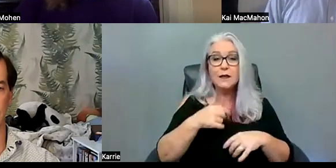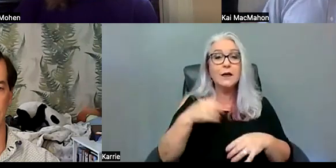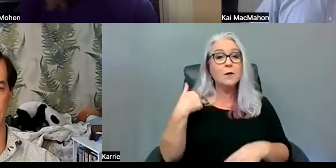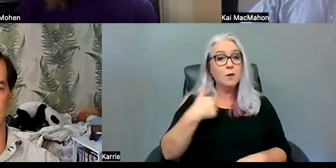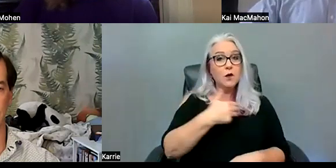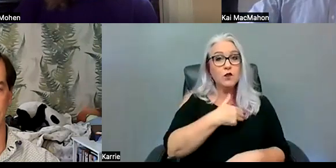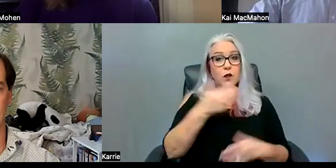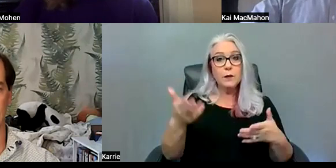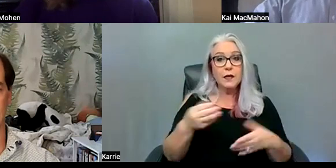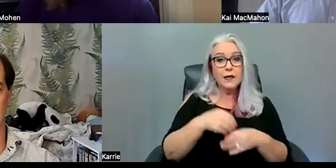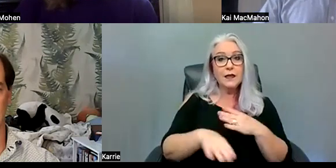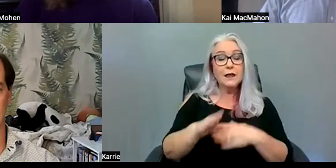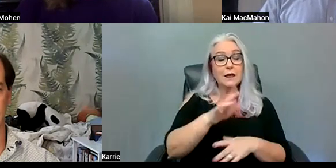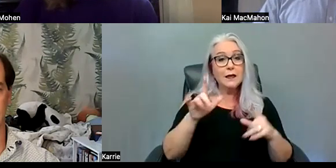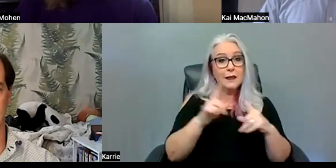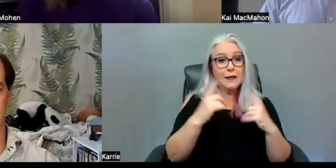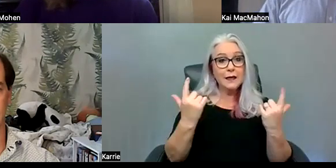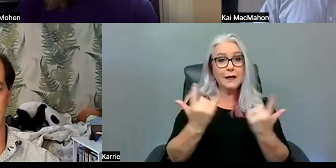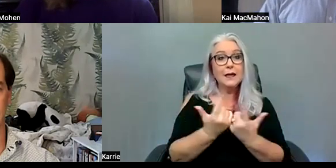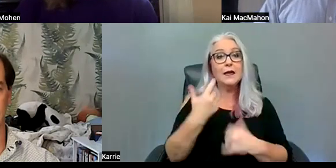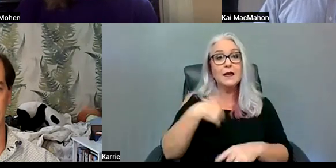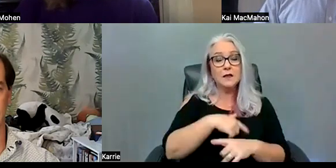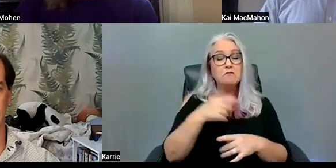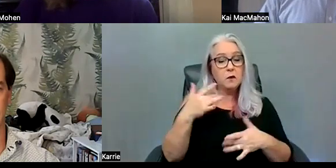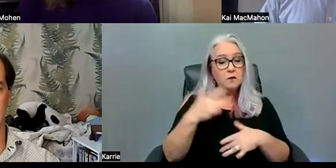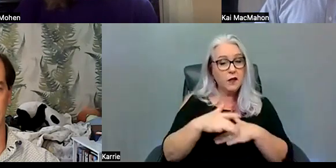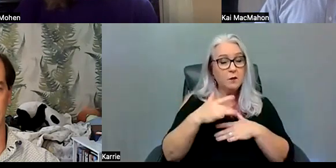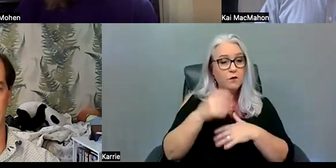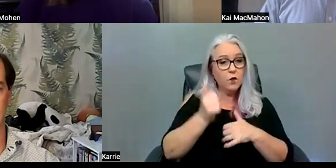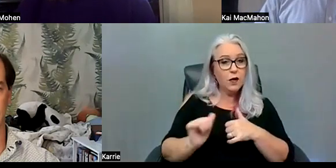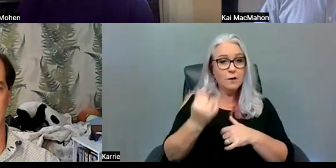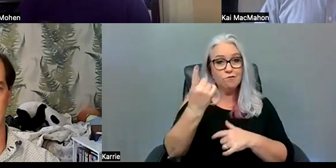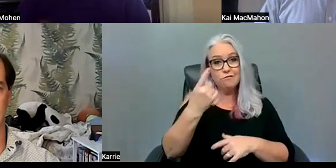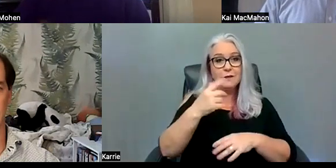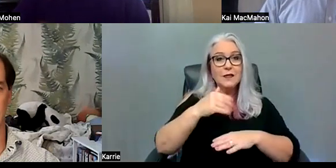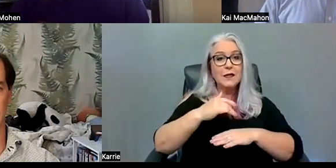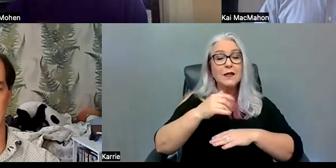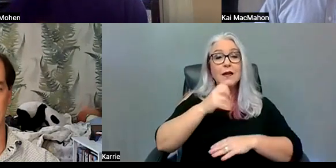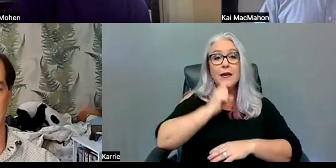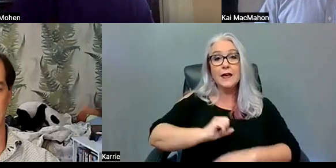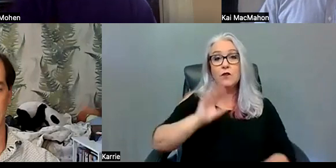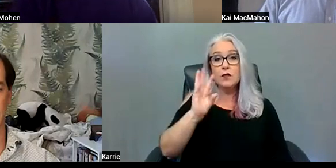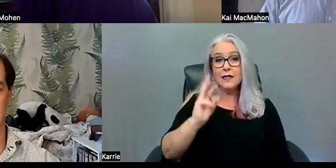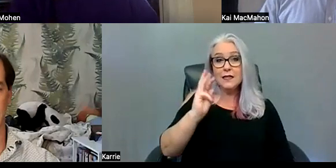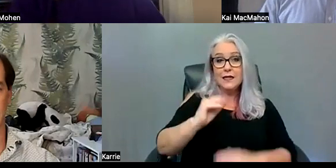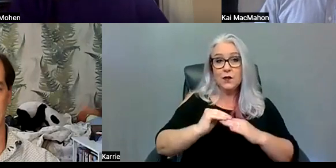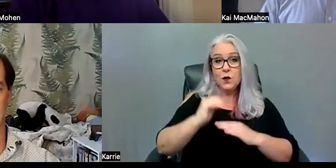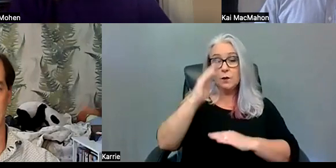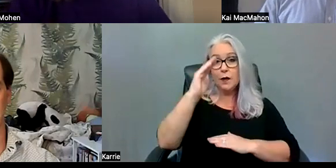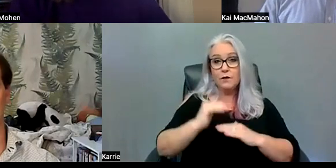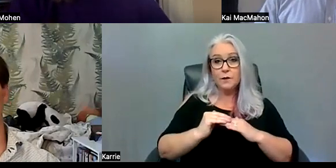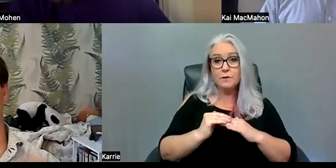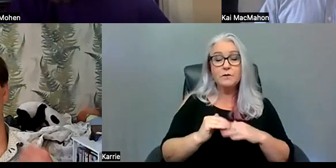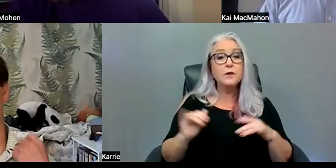anyone 16 years of age or older. A word about our recording policy that all the candidates have agreed